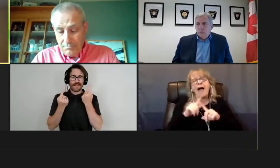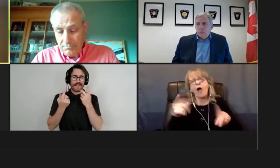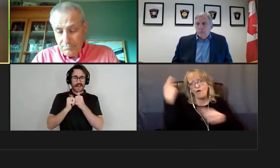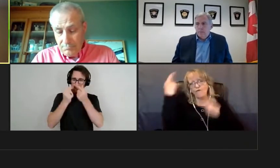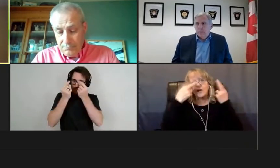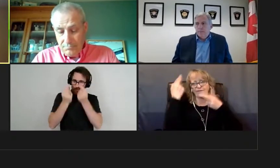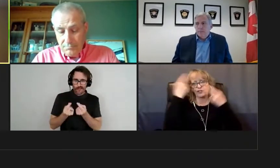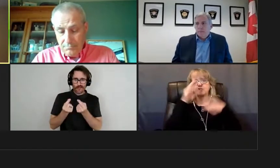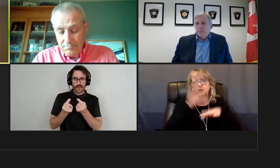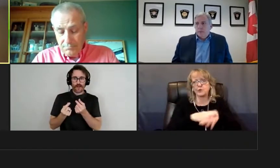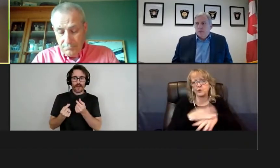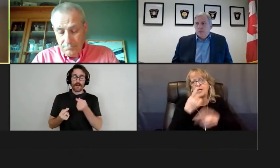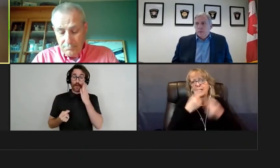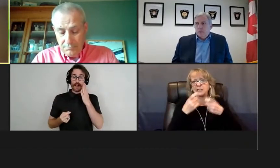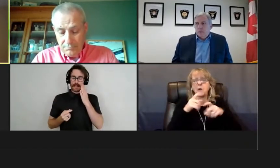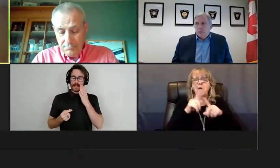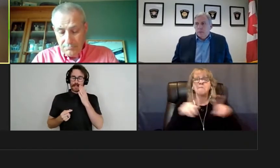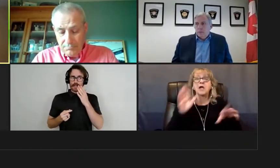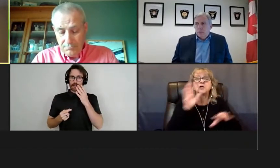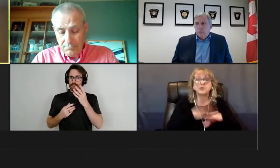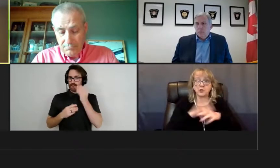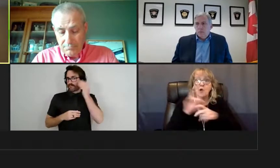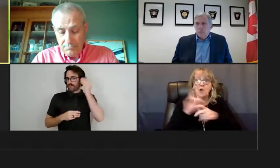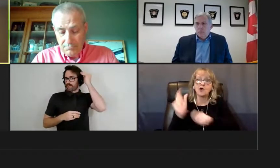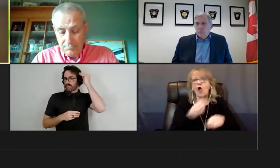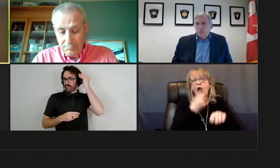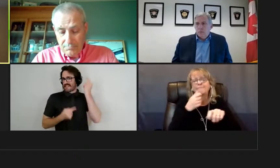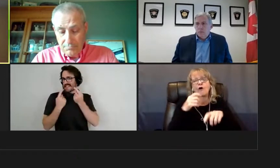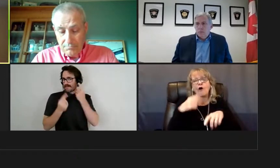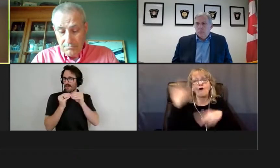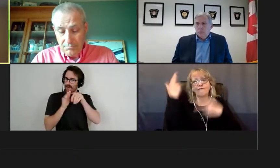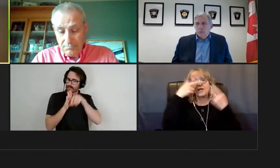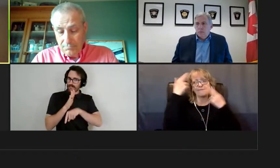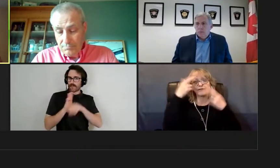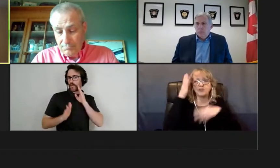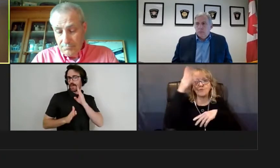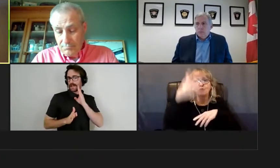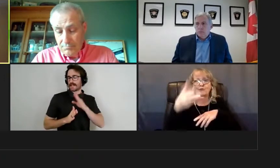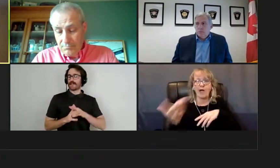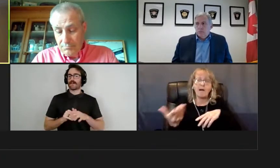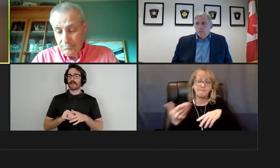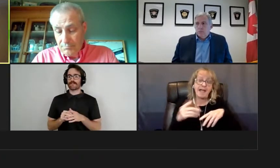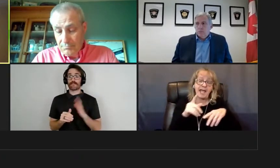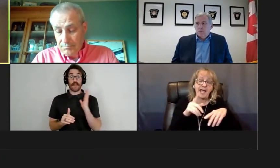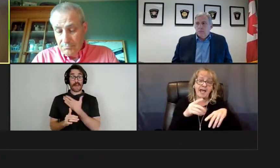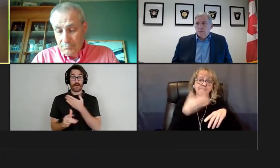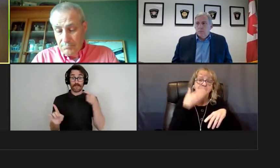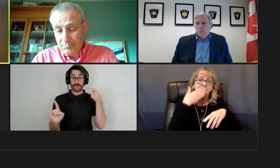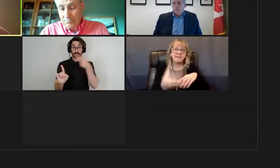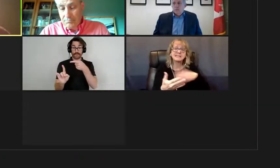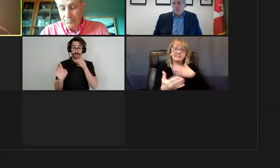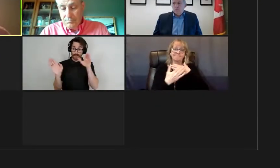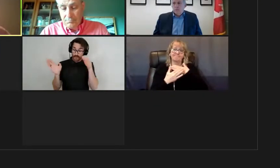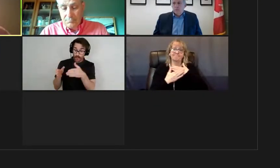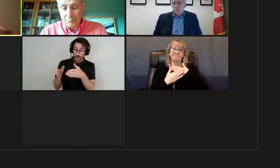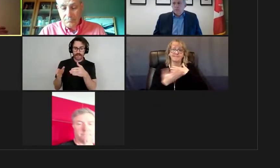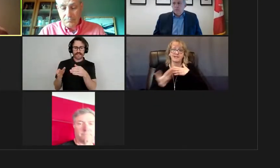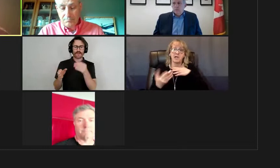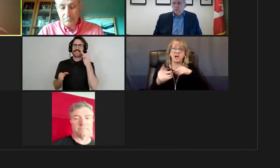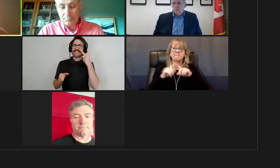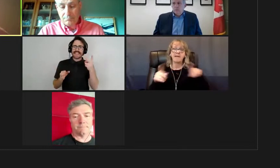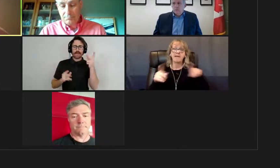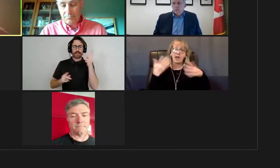back and think further. So thank you for that. But that's the idea, is to focus on the areas where there is crowding, where we've